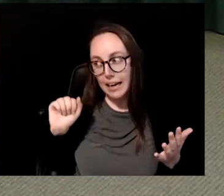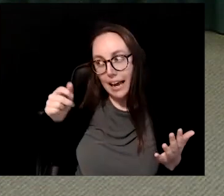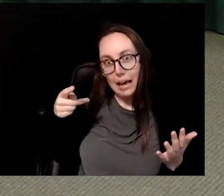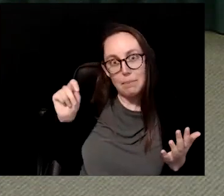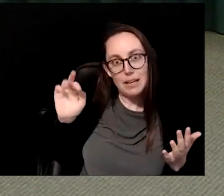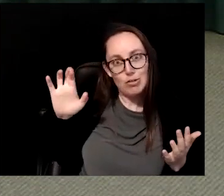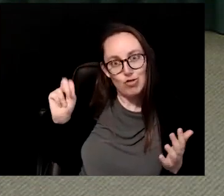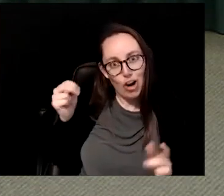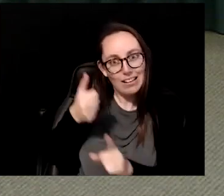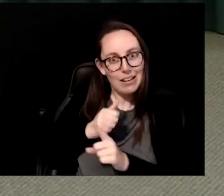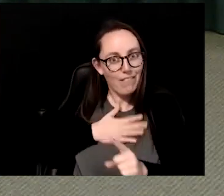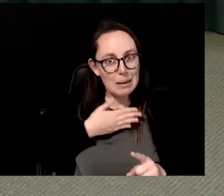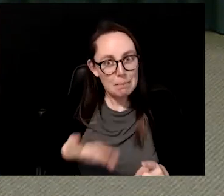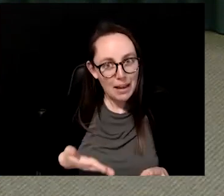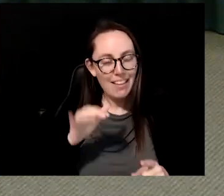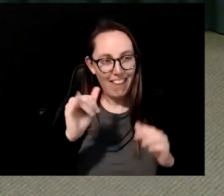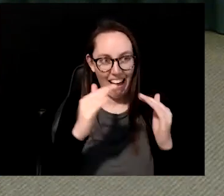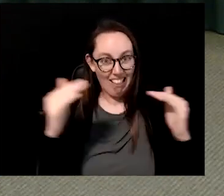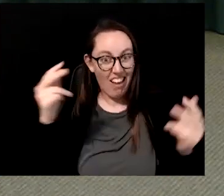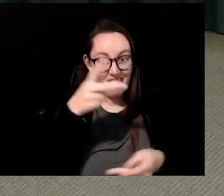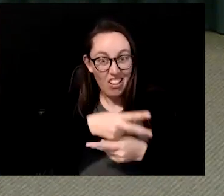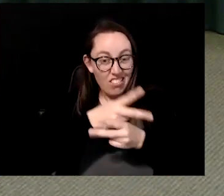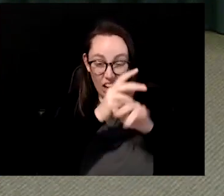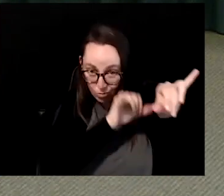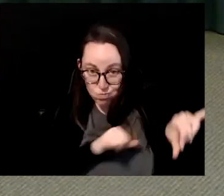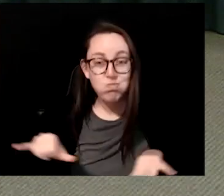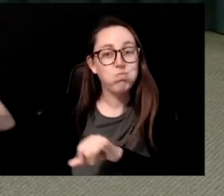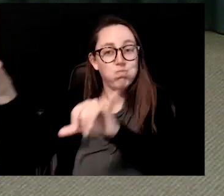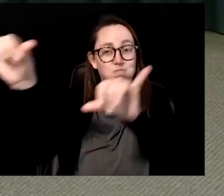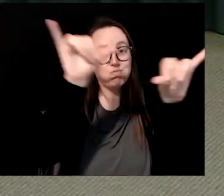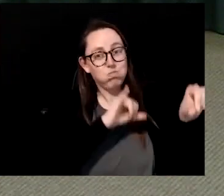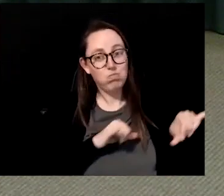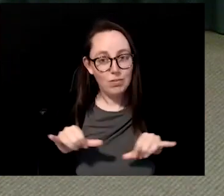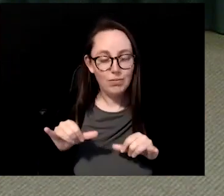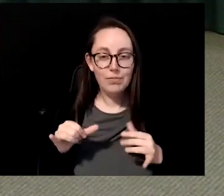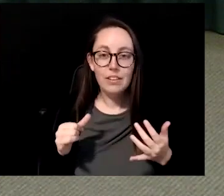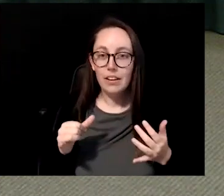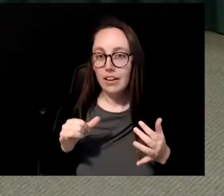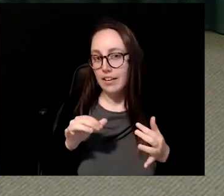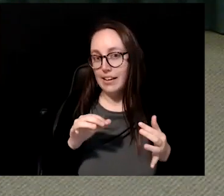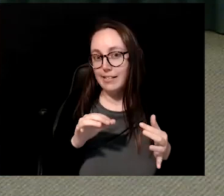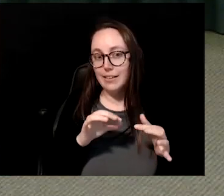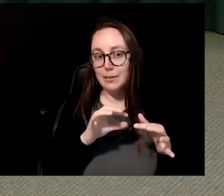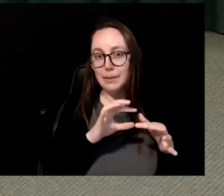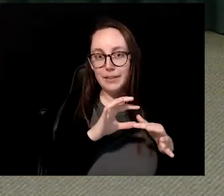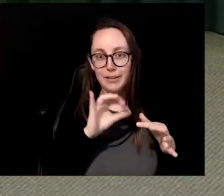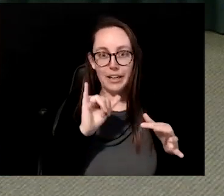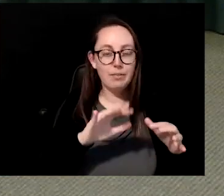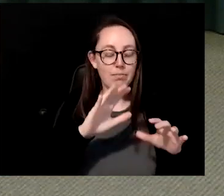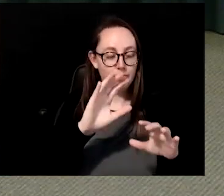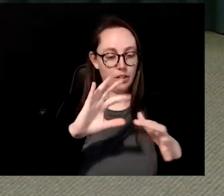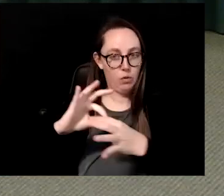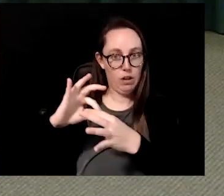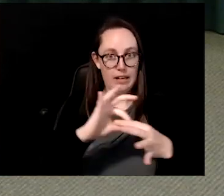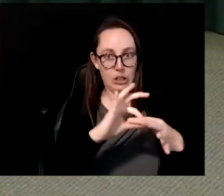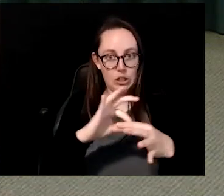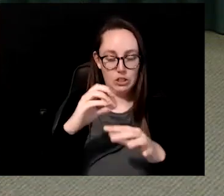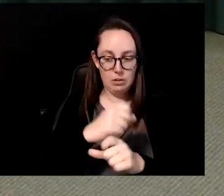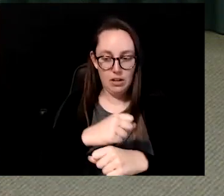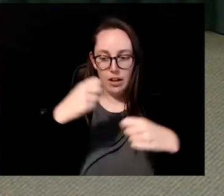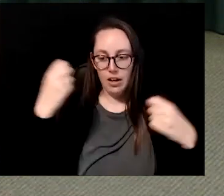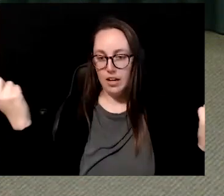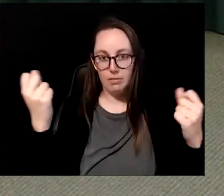was a breakdown of relationship so putting all of this stuff aside